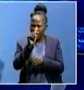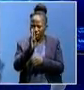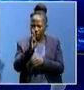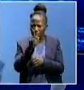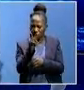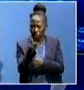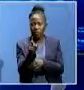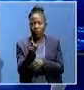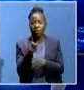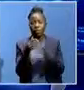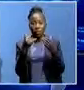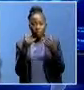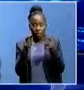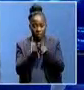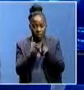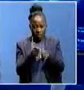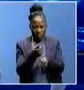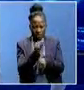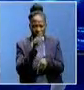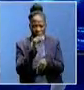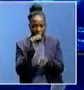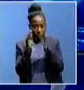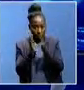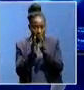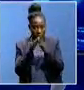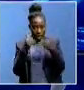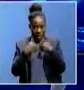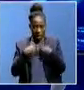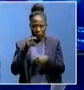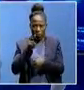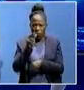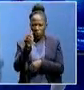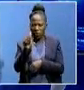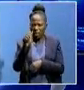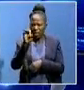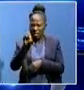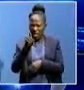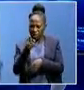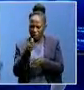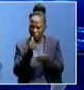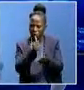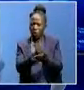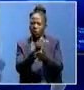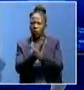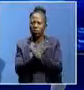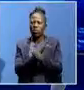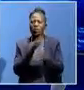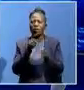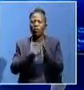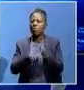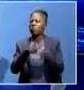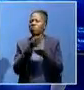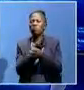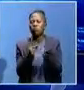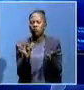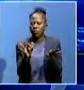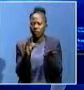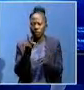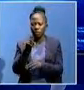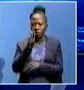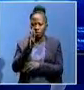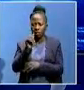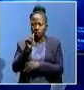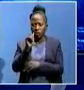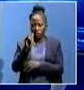He said one of the key agreements in the meeting was that the UAE will give Zambia a slot free of charge at the upcoming Dubai Expo, scheduled